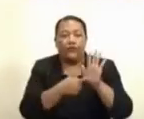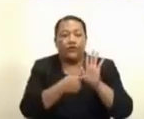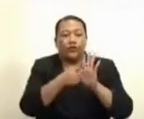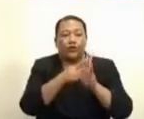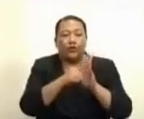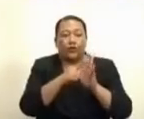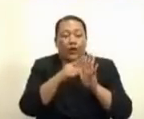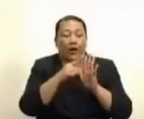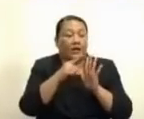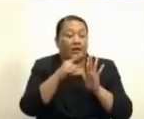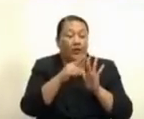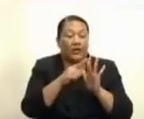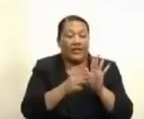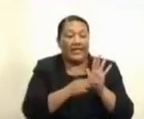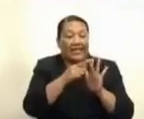We